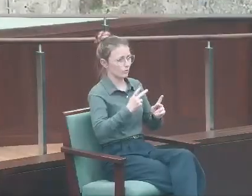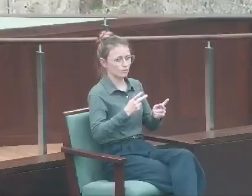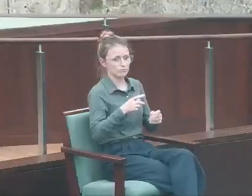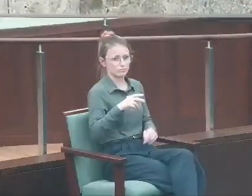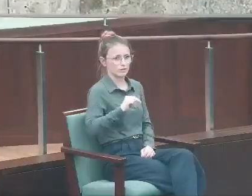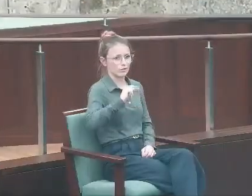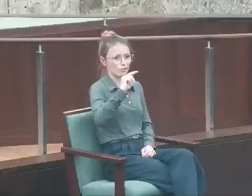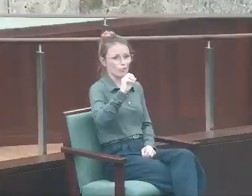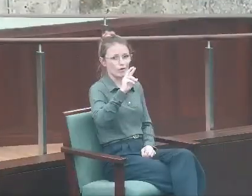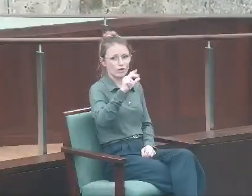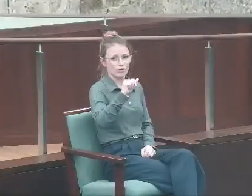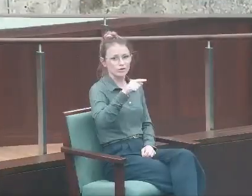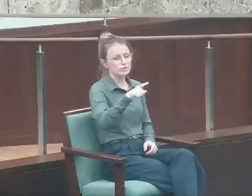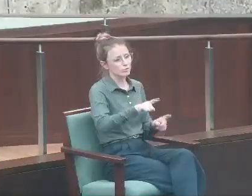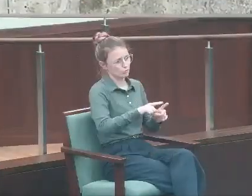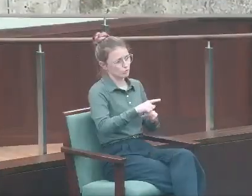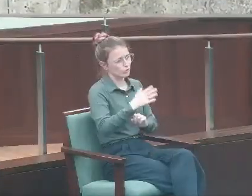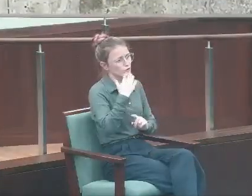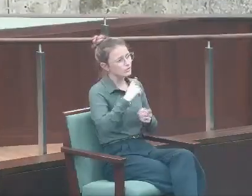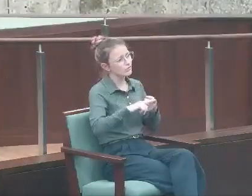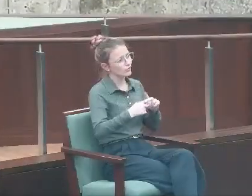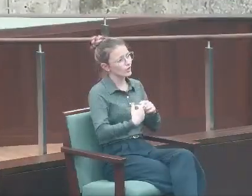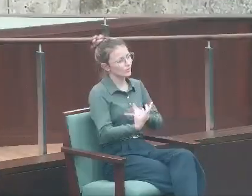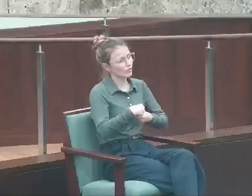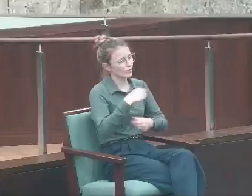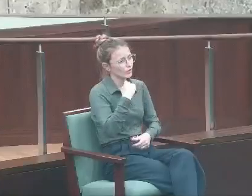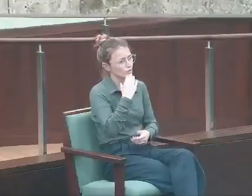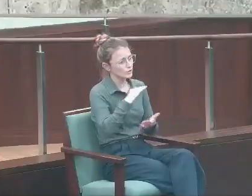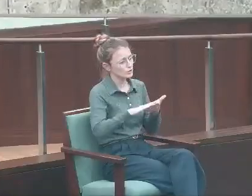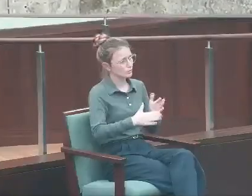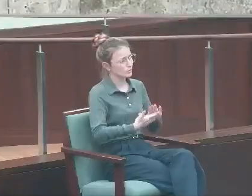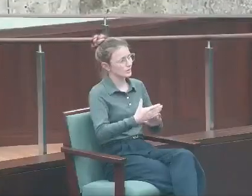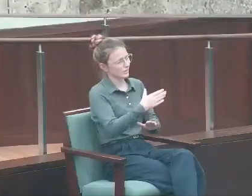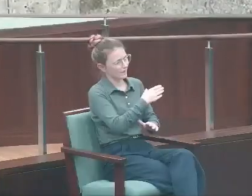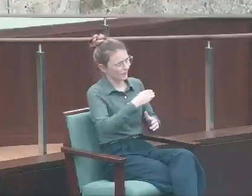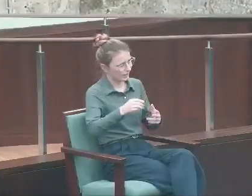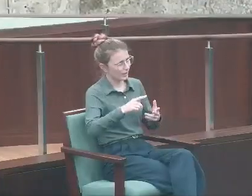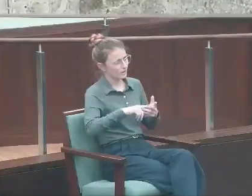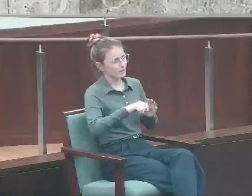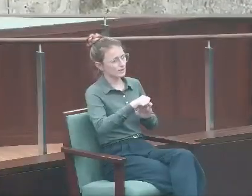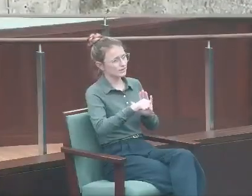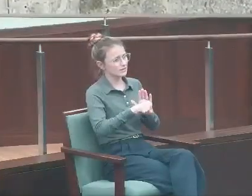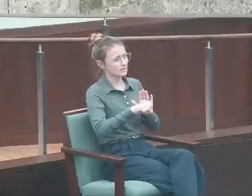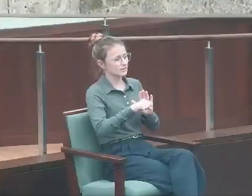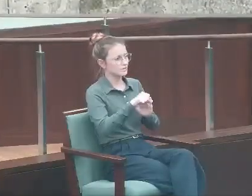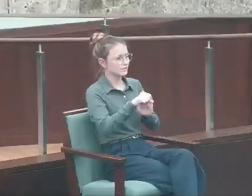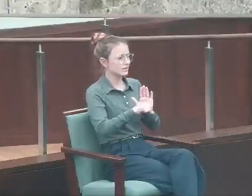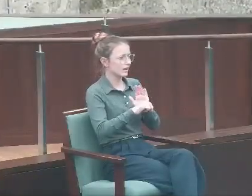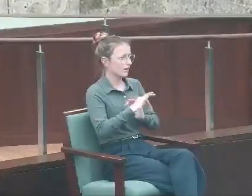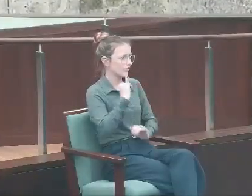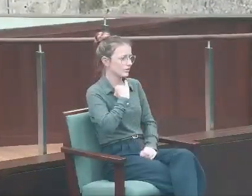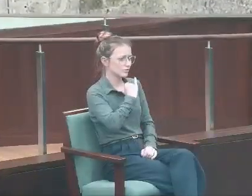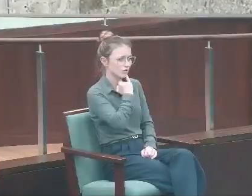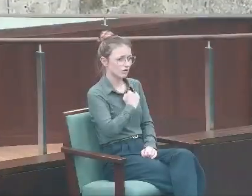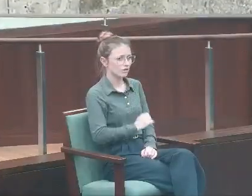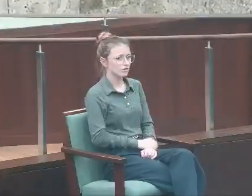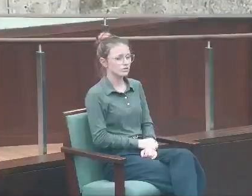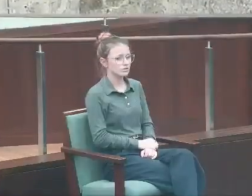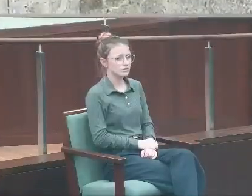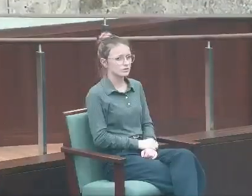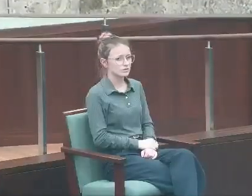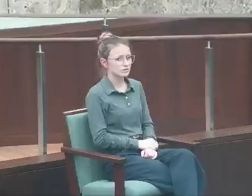He also was a good friend of the Jewish community and the state of Israel. Among many of his